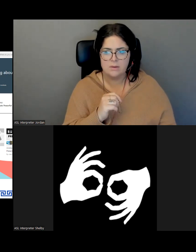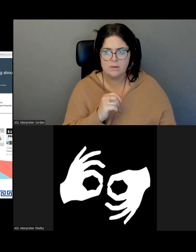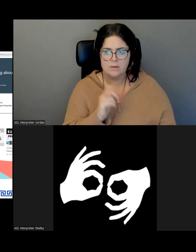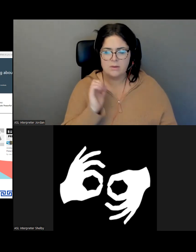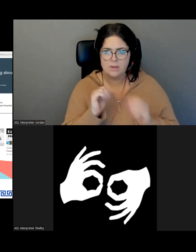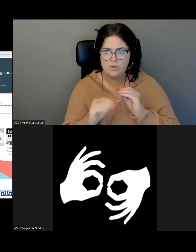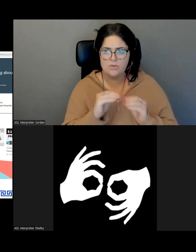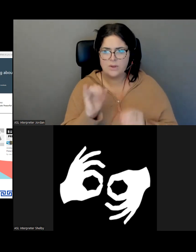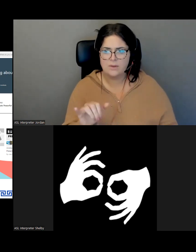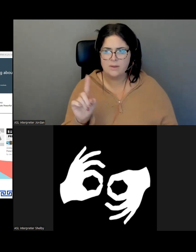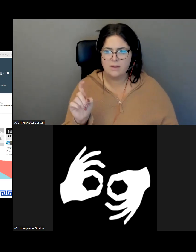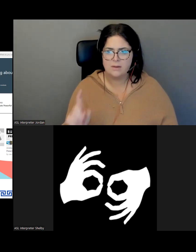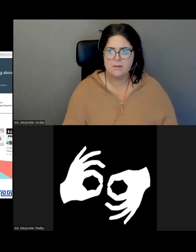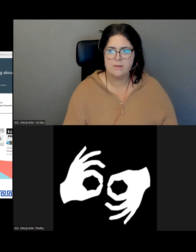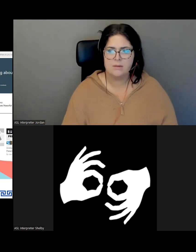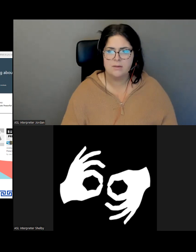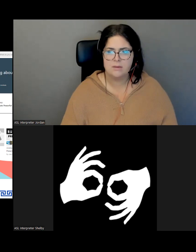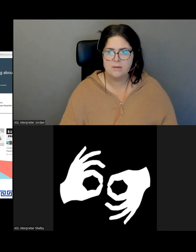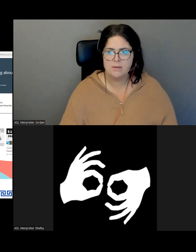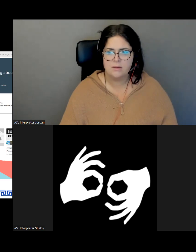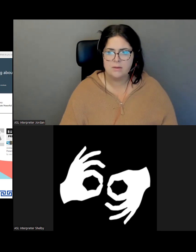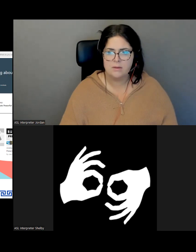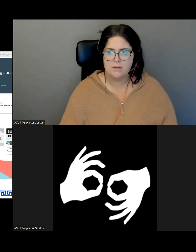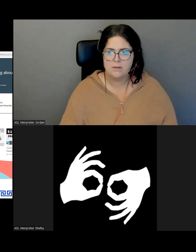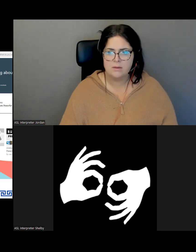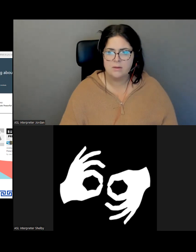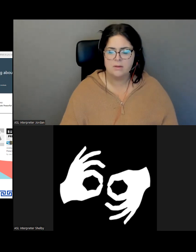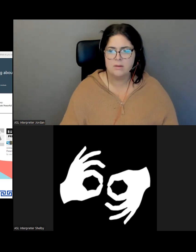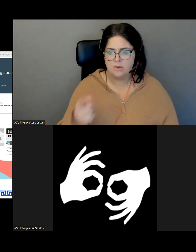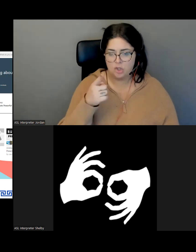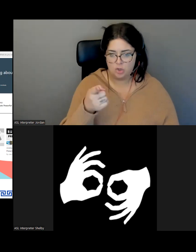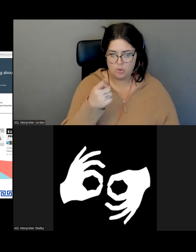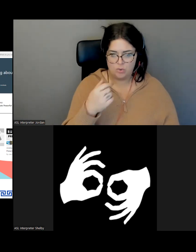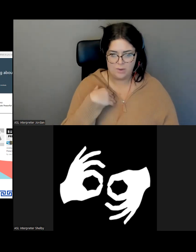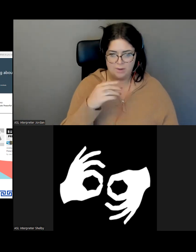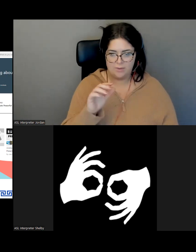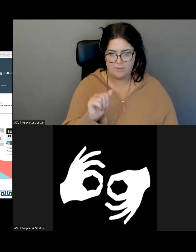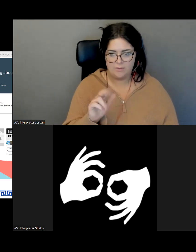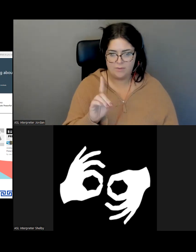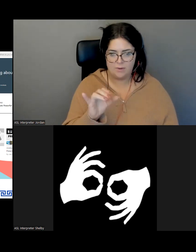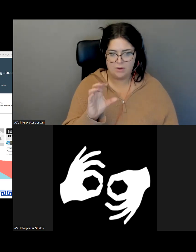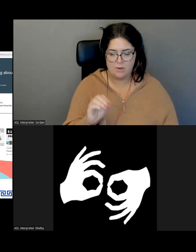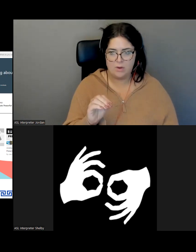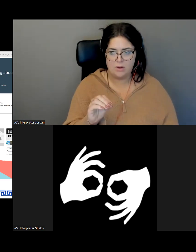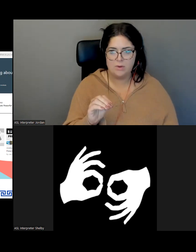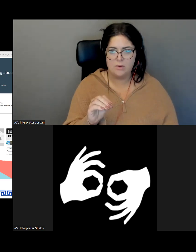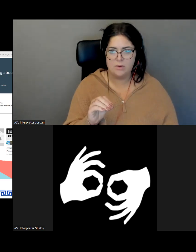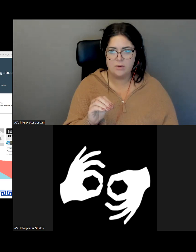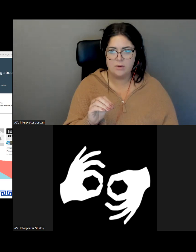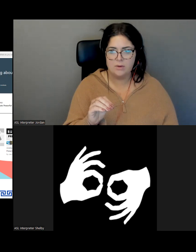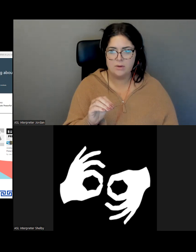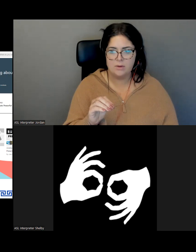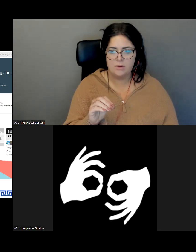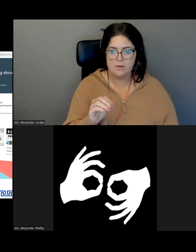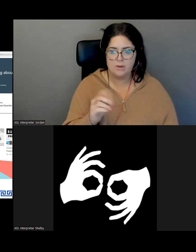fix it? There should be an audio button on the bottom. If you're full screen, click Escape. And